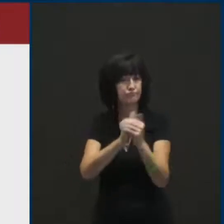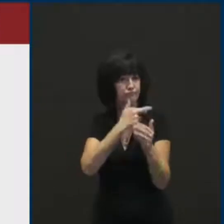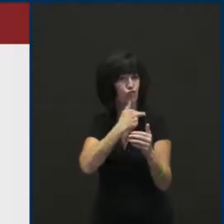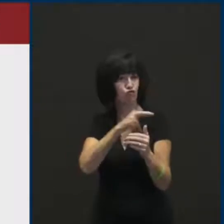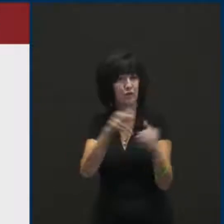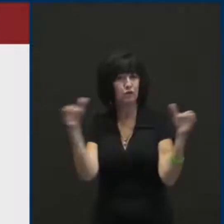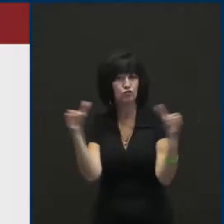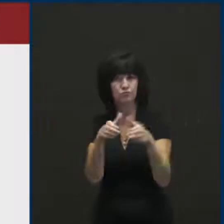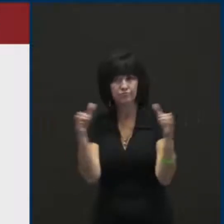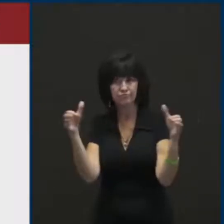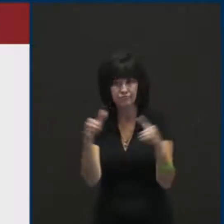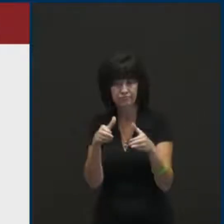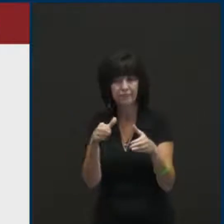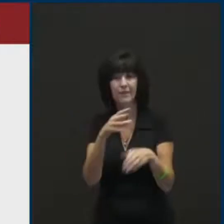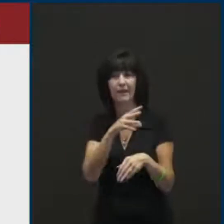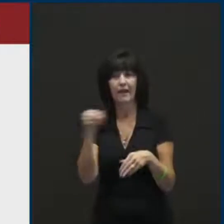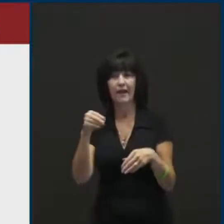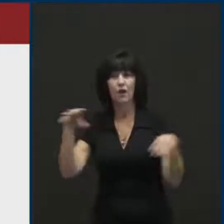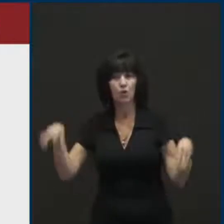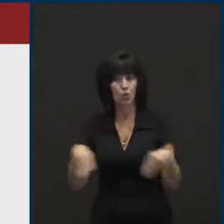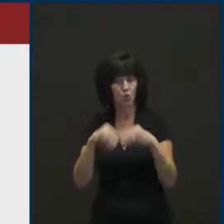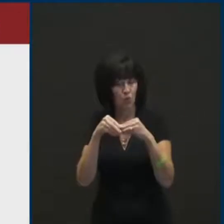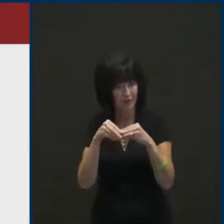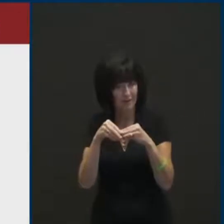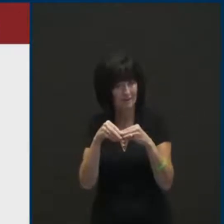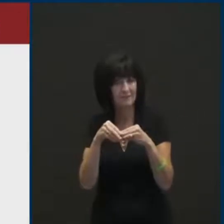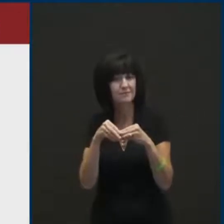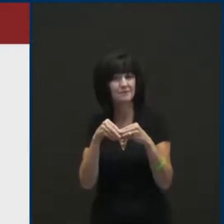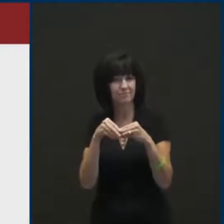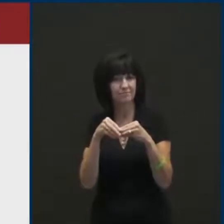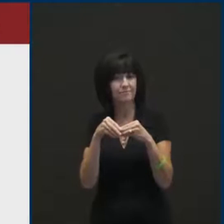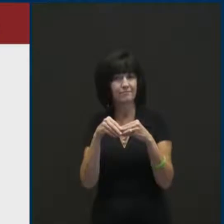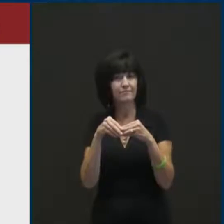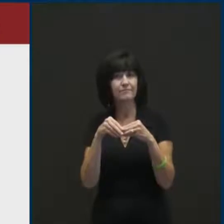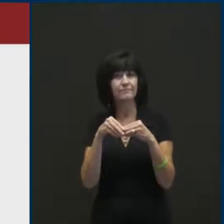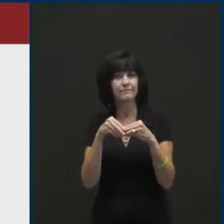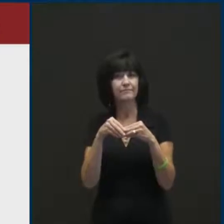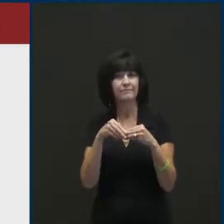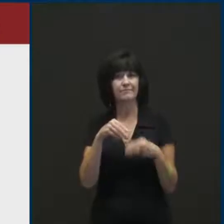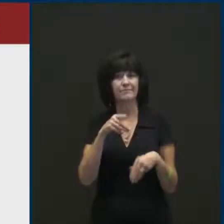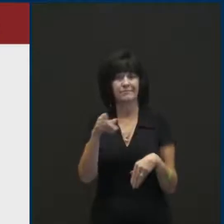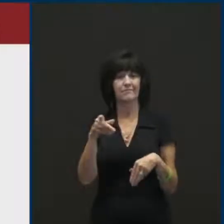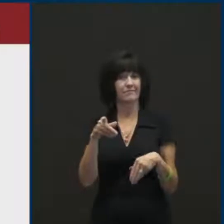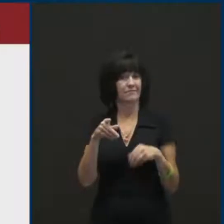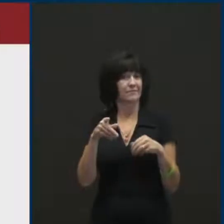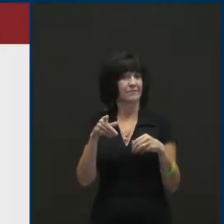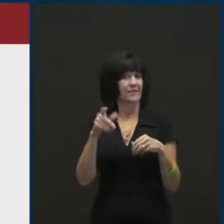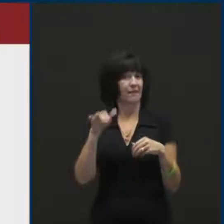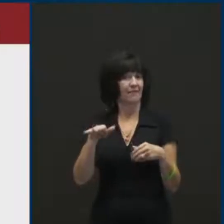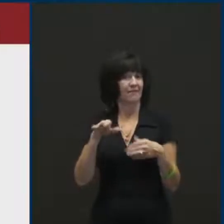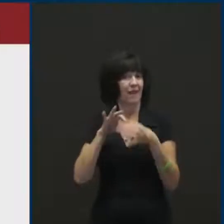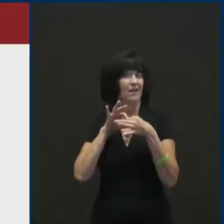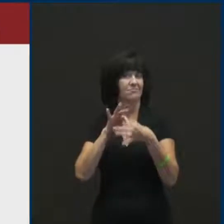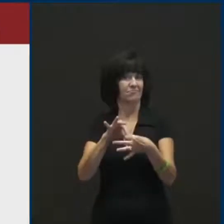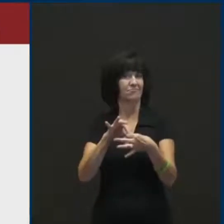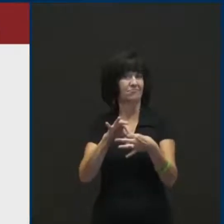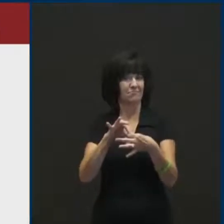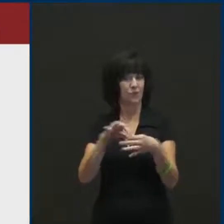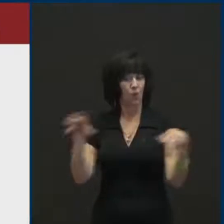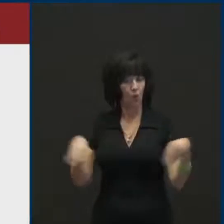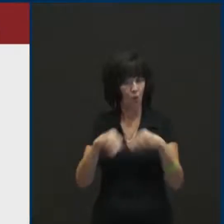outbreaks related to religious services and 2 pretty significant outbreaks related to weddings.